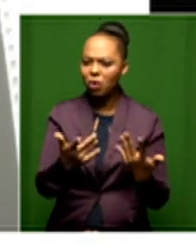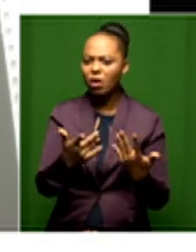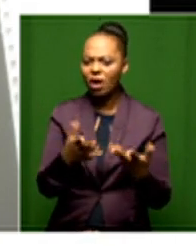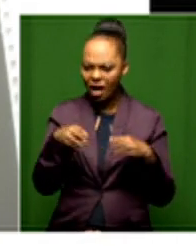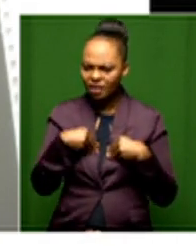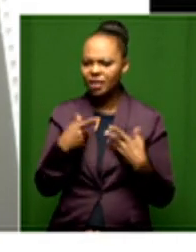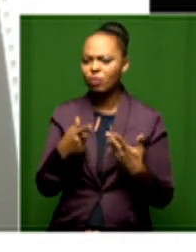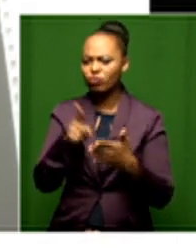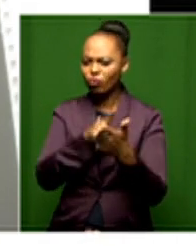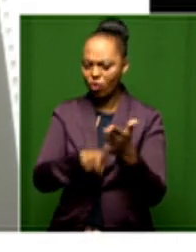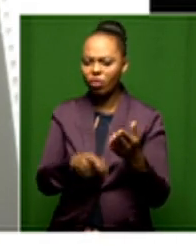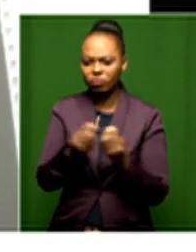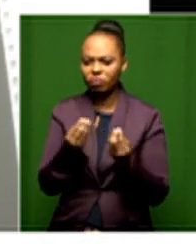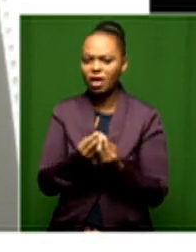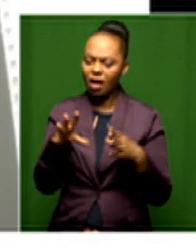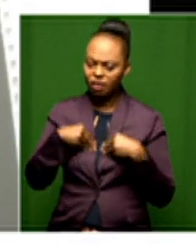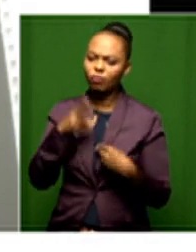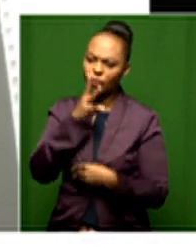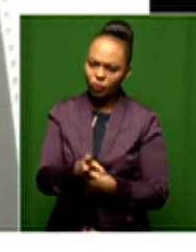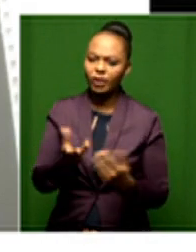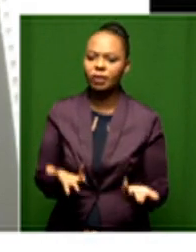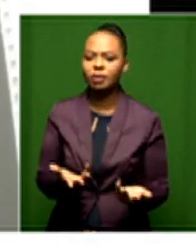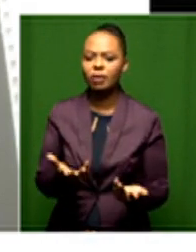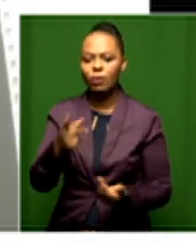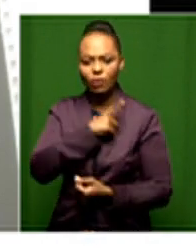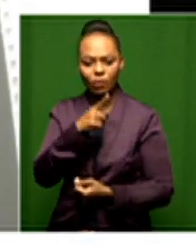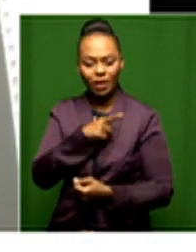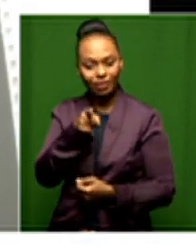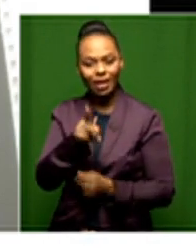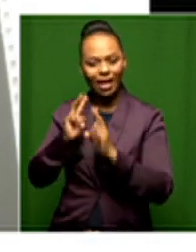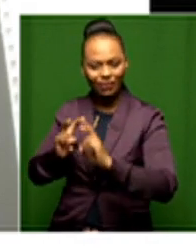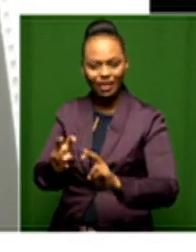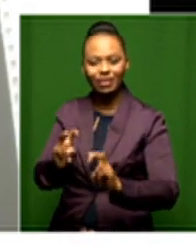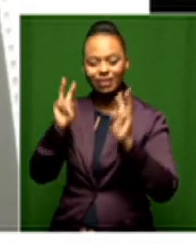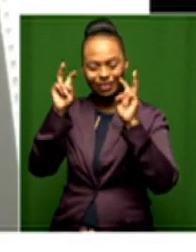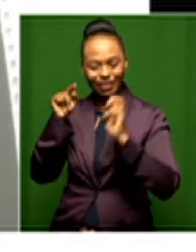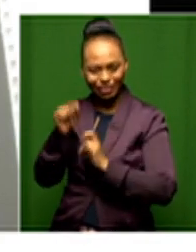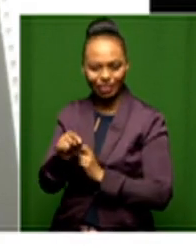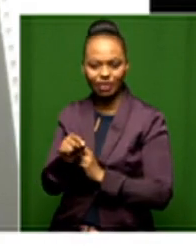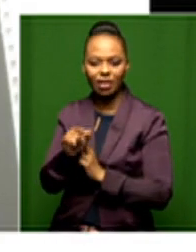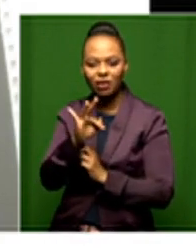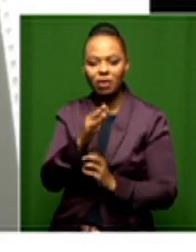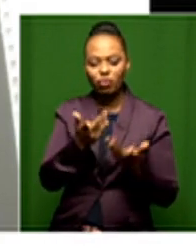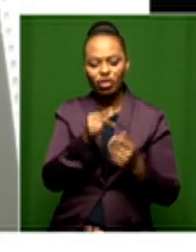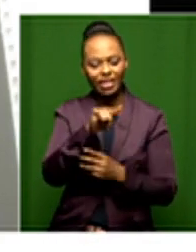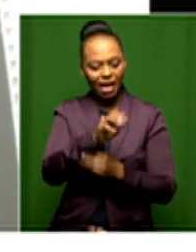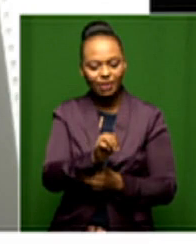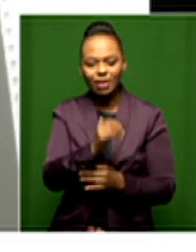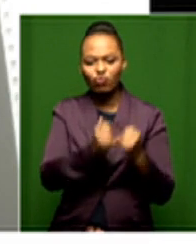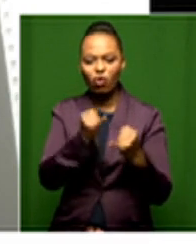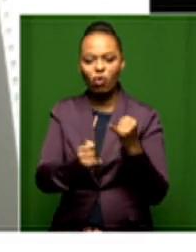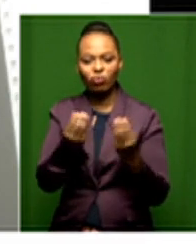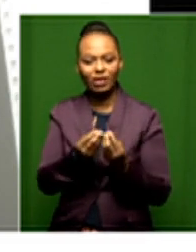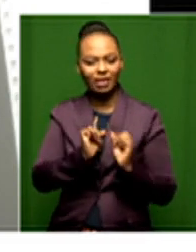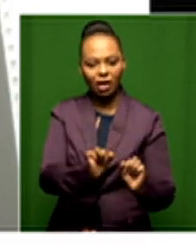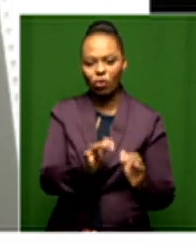in an acceptable manner, because this is what this investigation was all about. All right. So there is